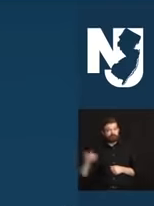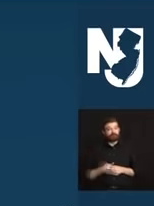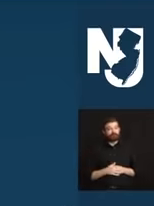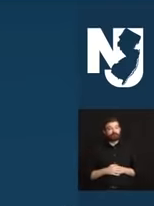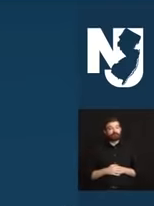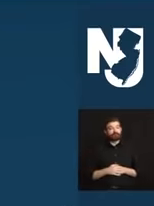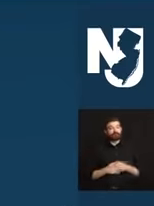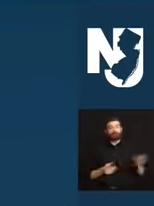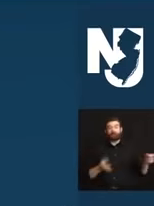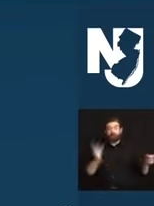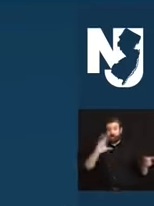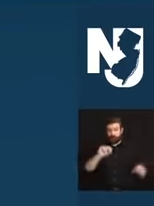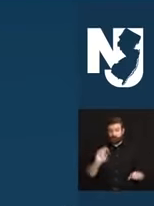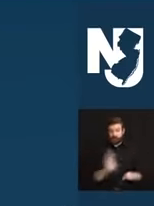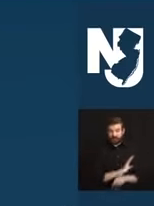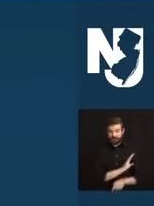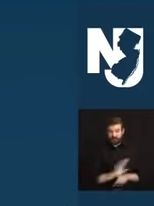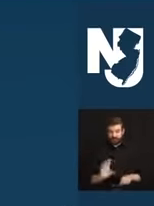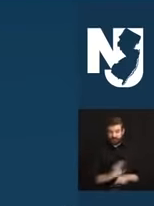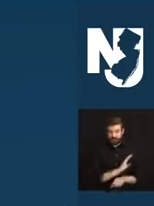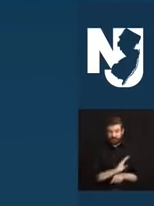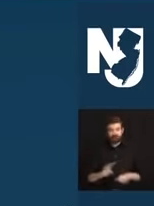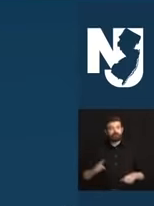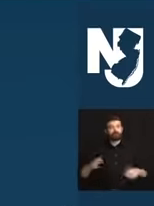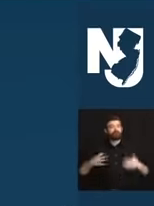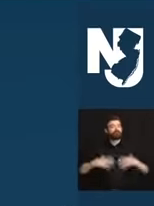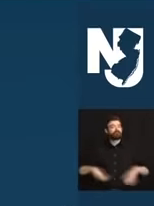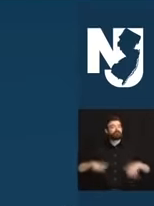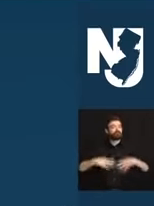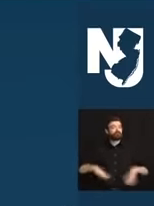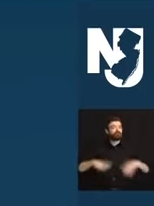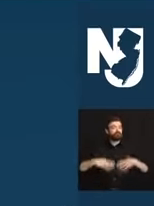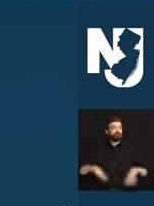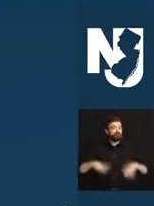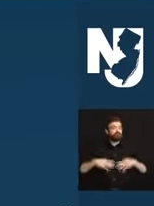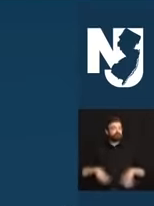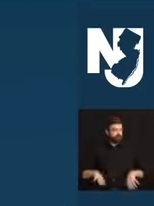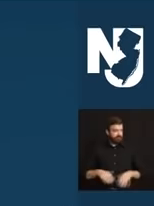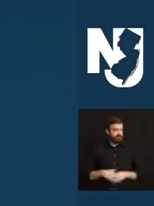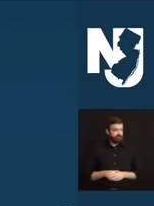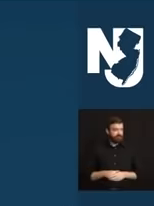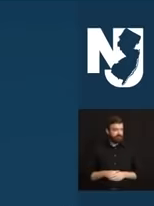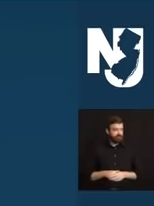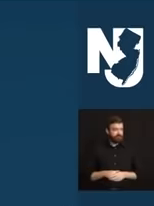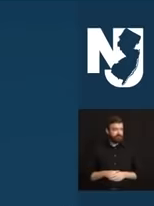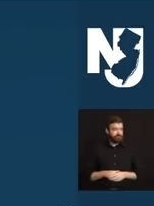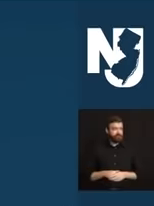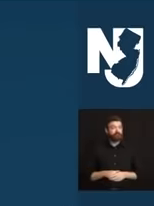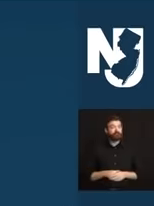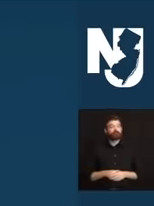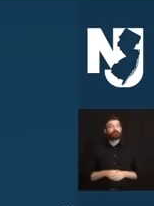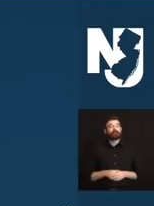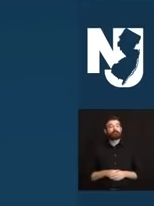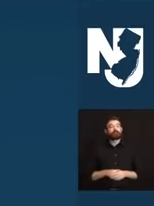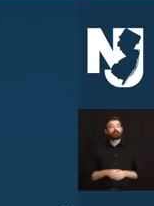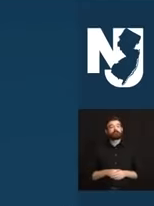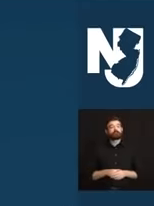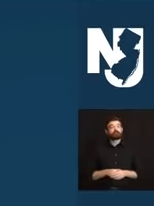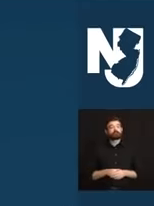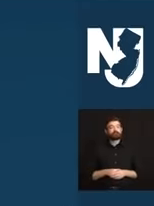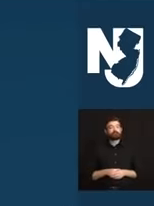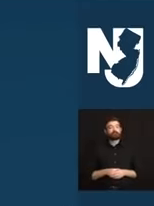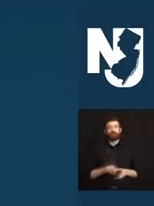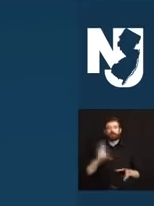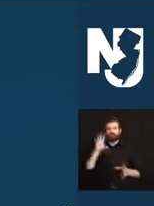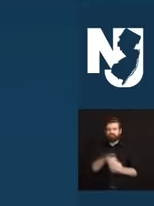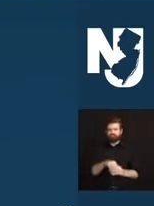premium and apparel business for over 40 years, but it was his commitment to his community that will live on.